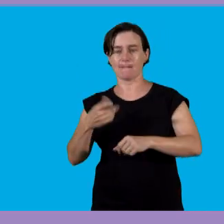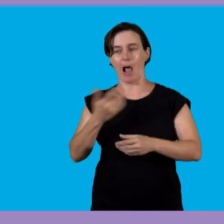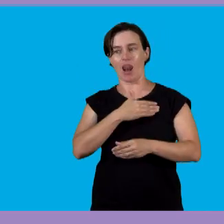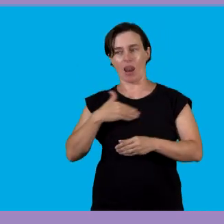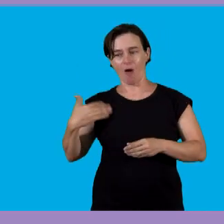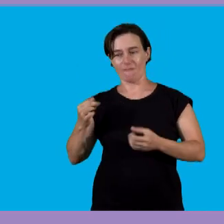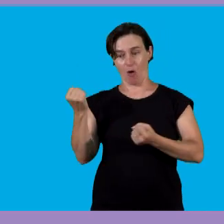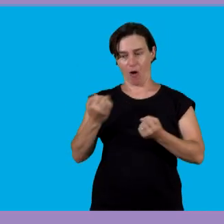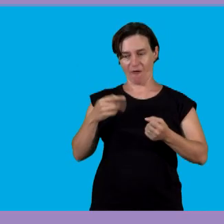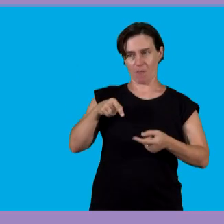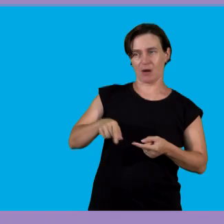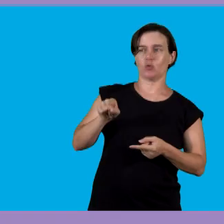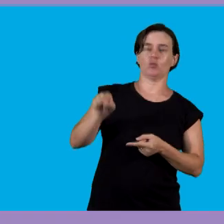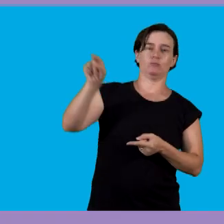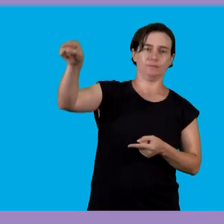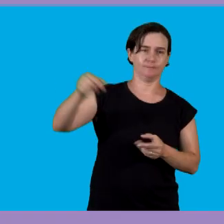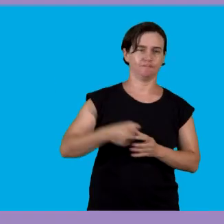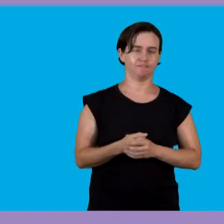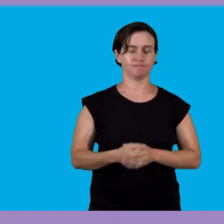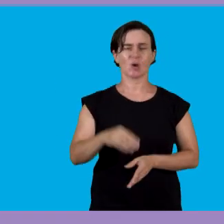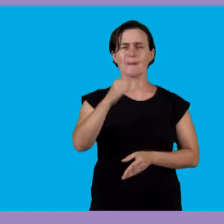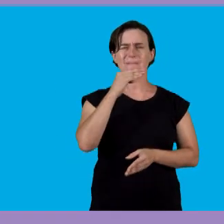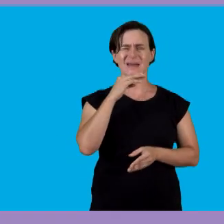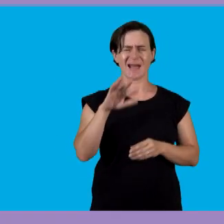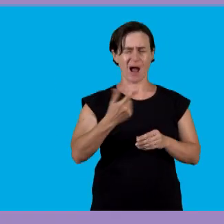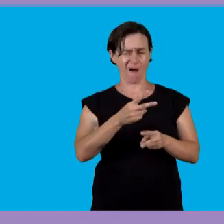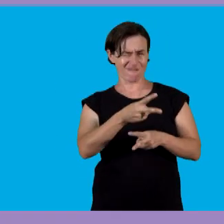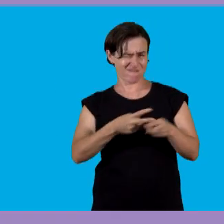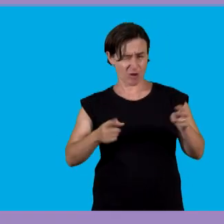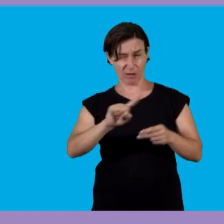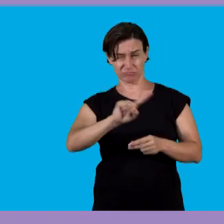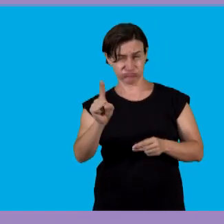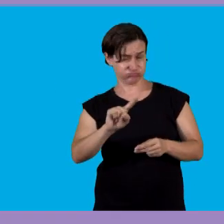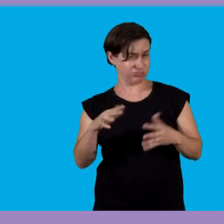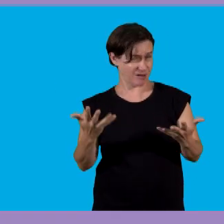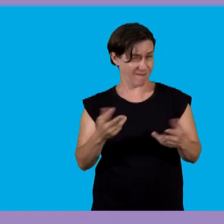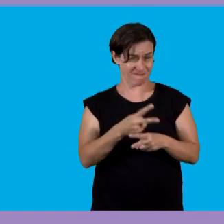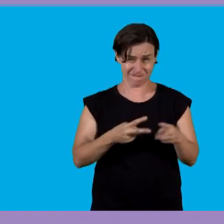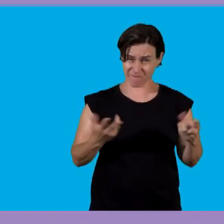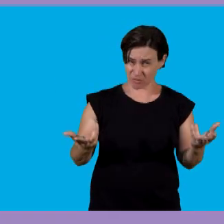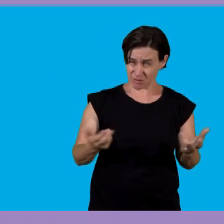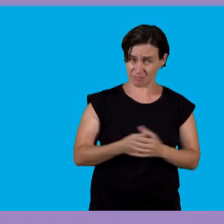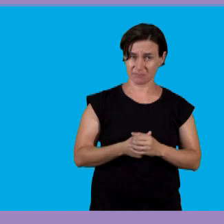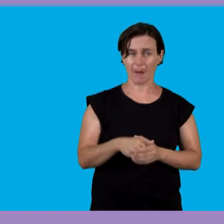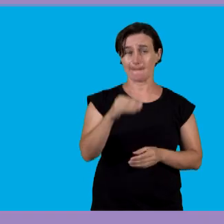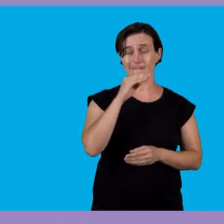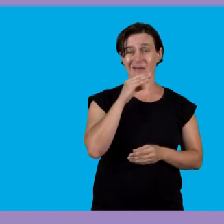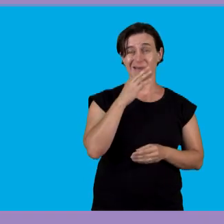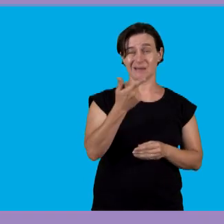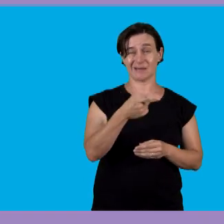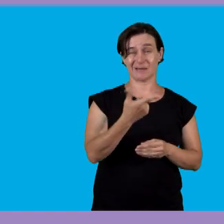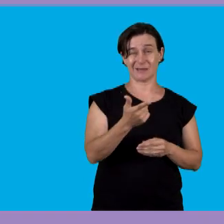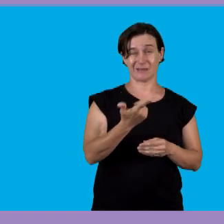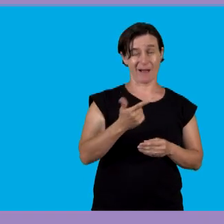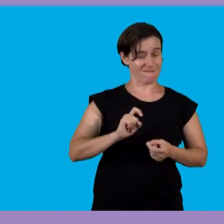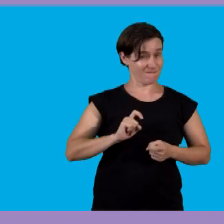the speed of this car is determined, so meaning the speed is equals to, so